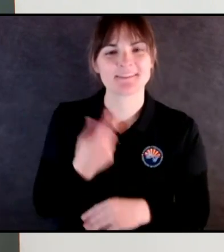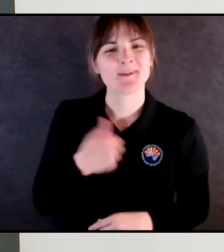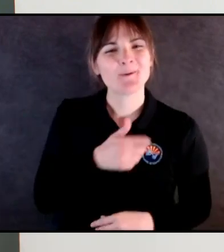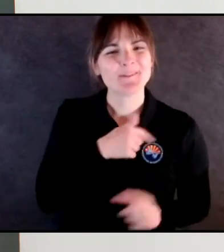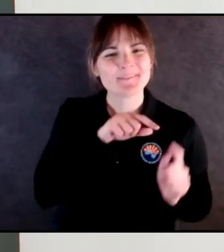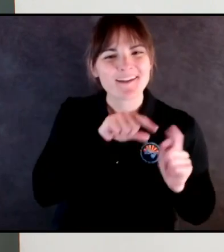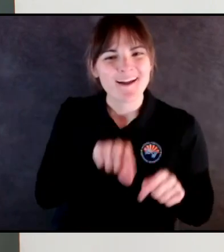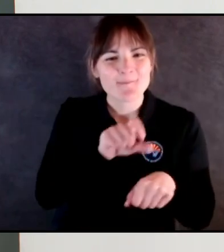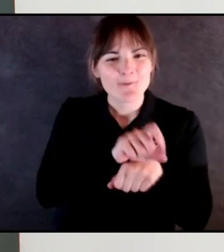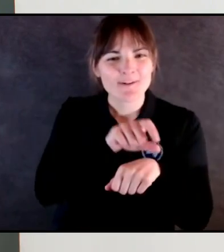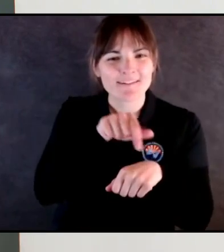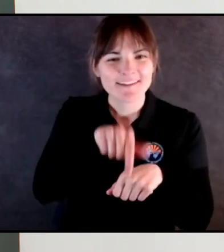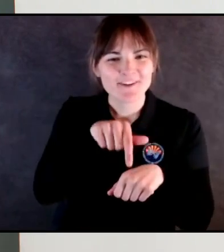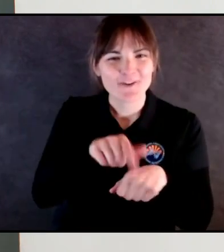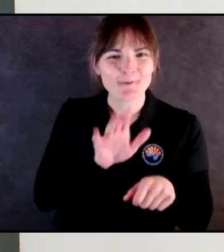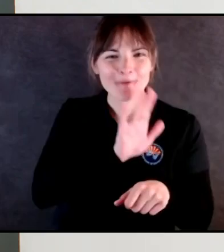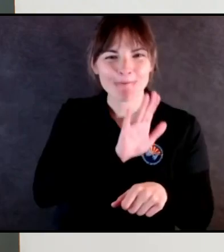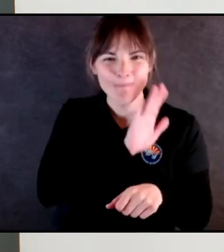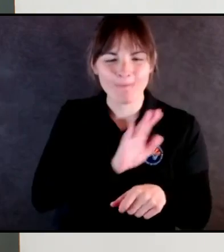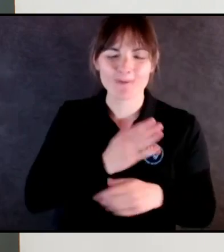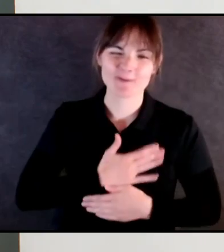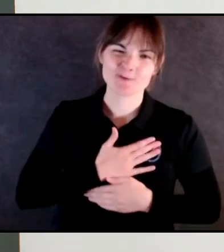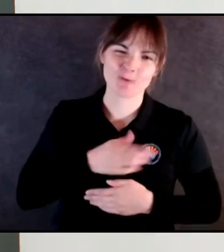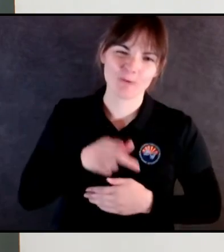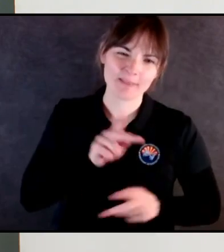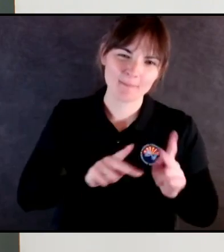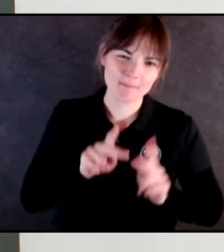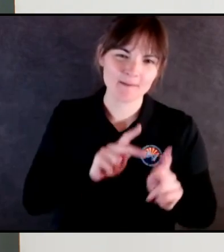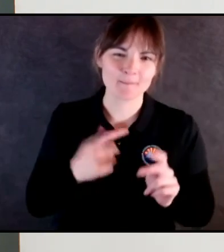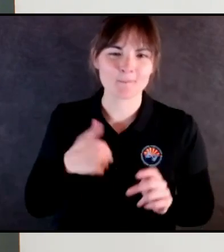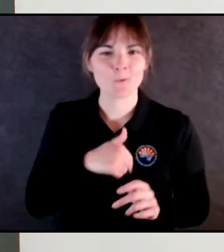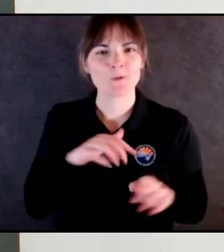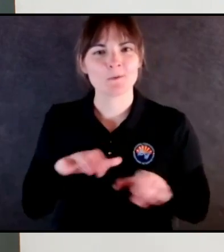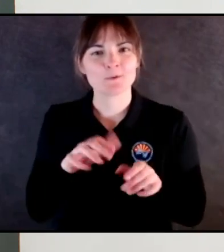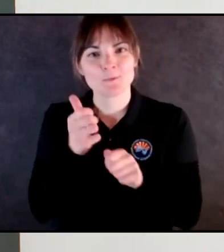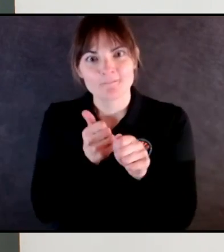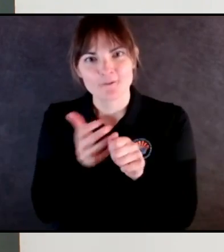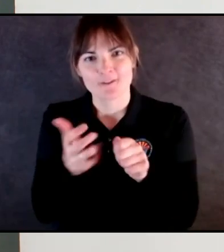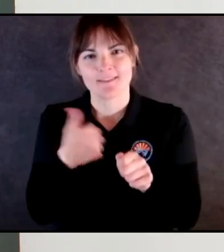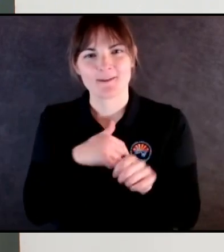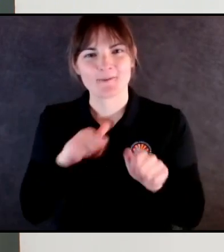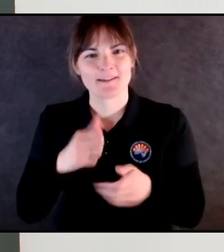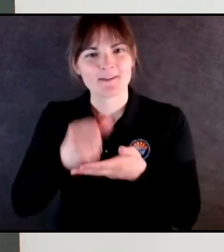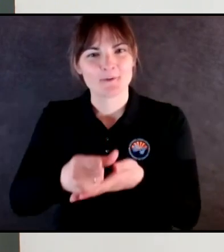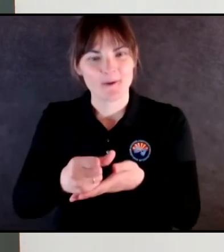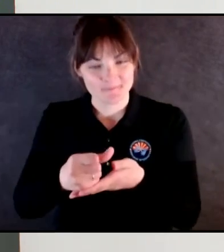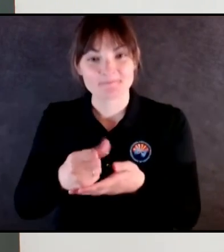here, and we'll do everything that we can to help out. So with that, thank you.